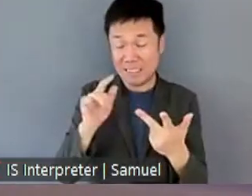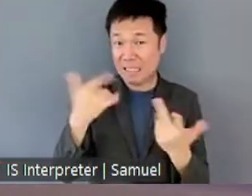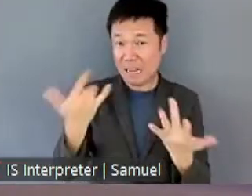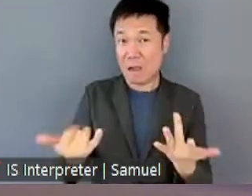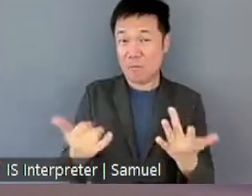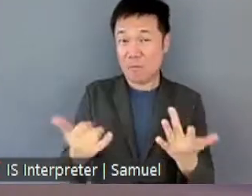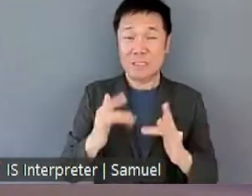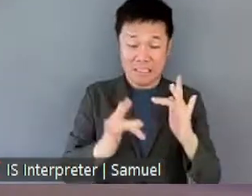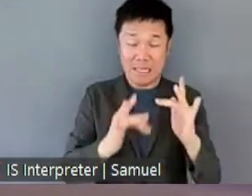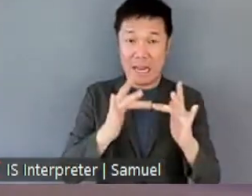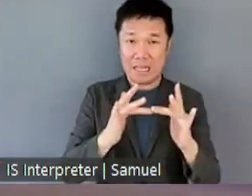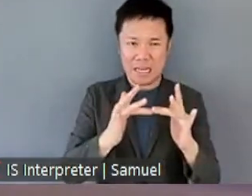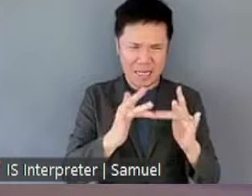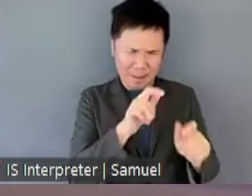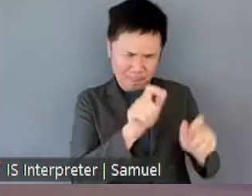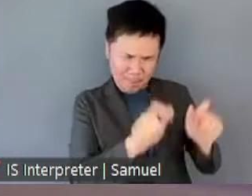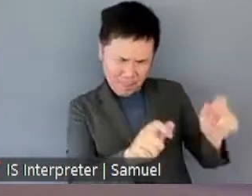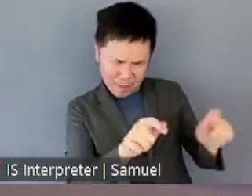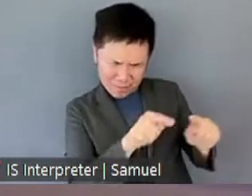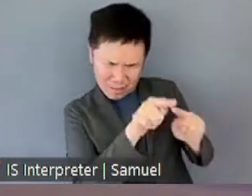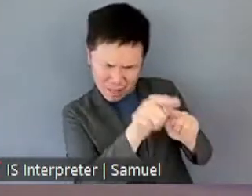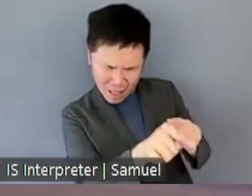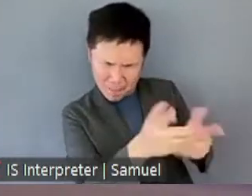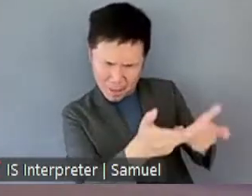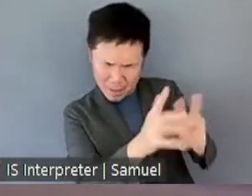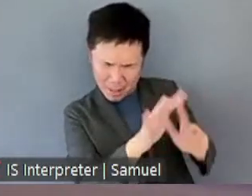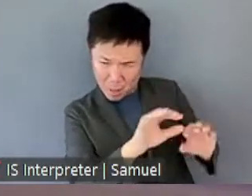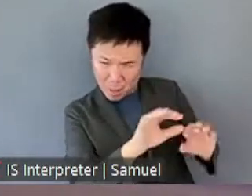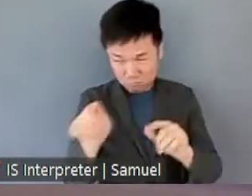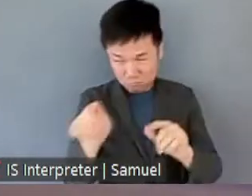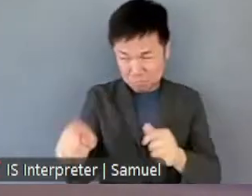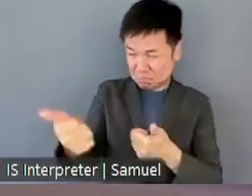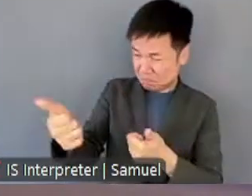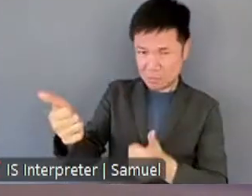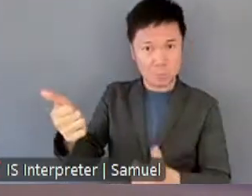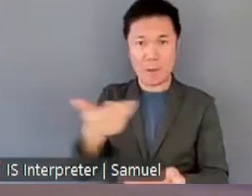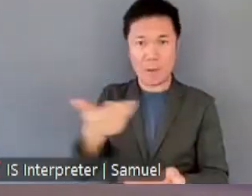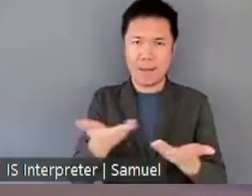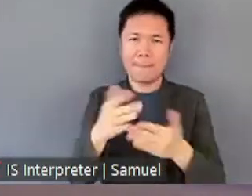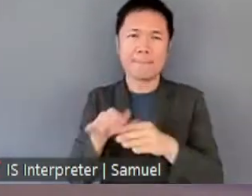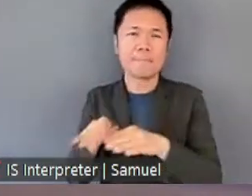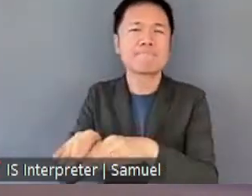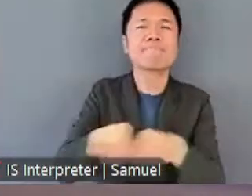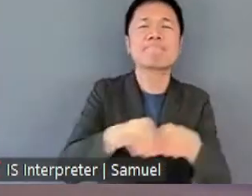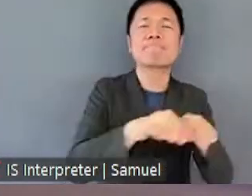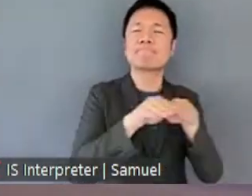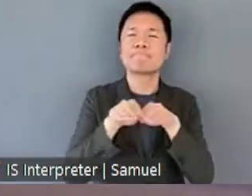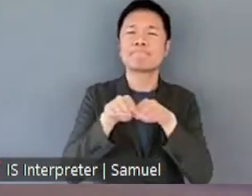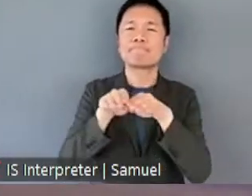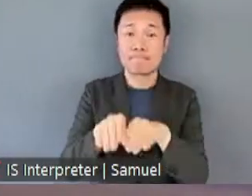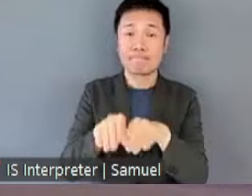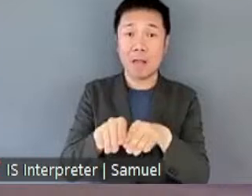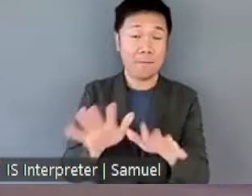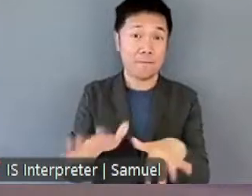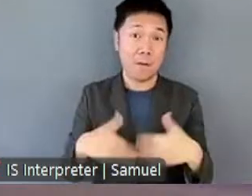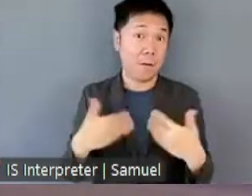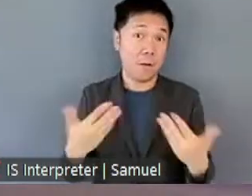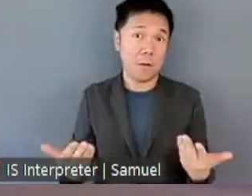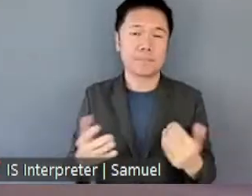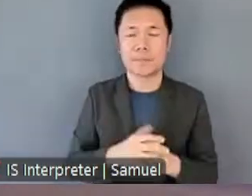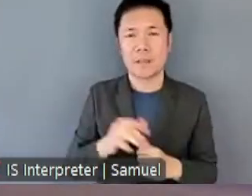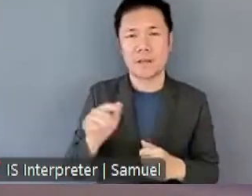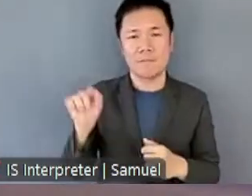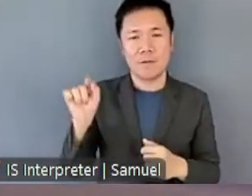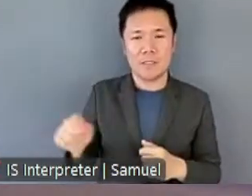divide. We must intensify effort to ensure digital technologies are accessible to all, especially in